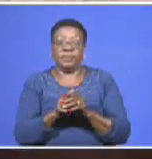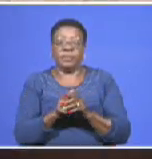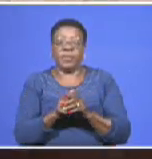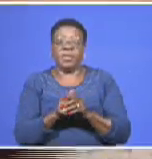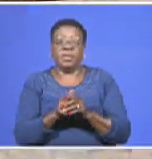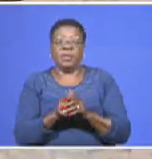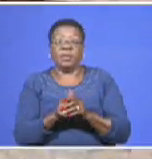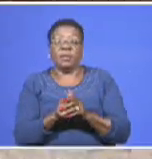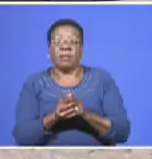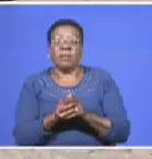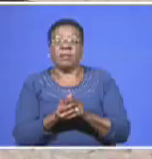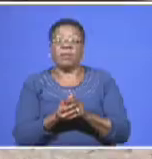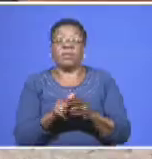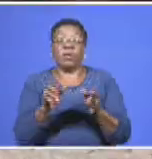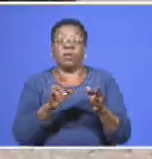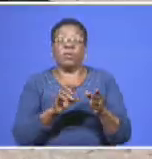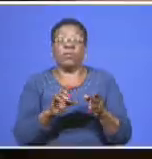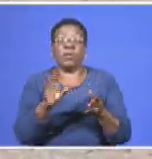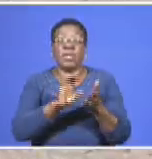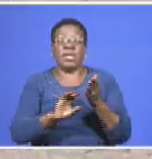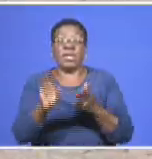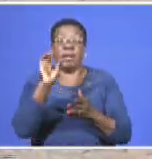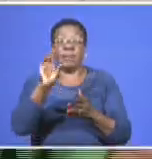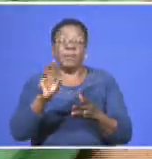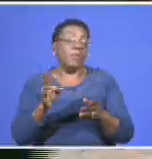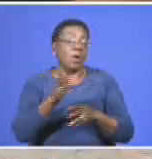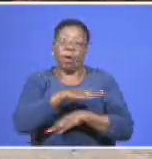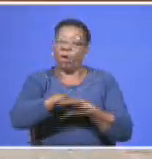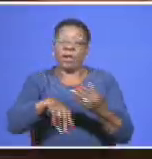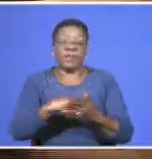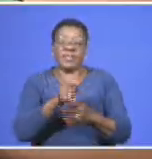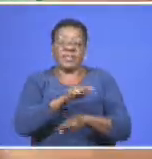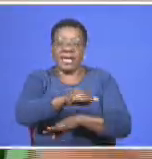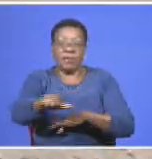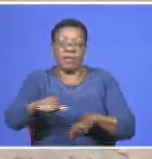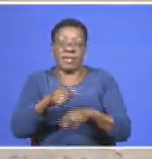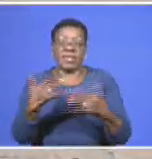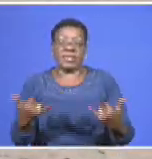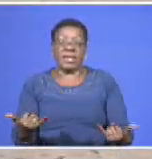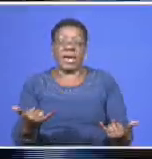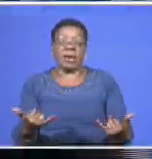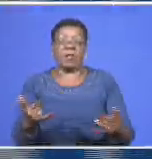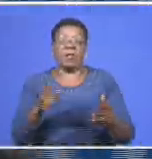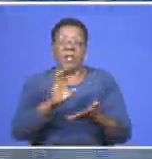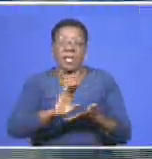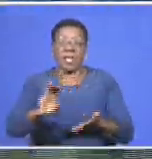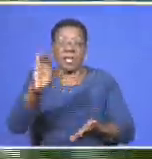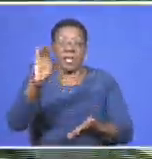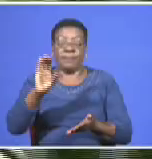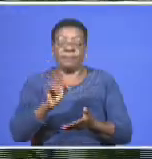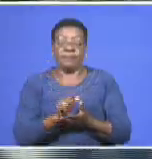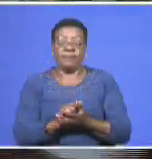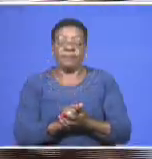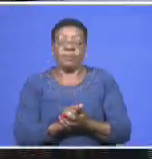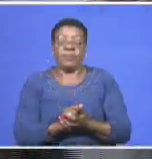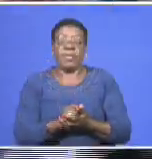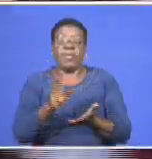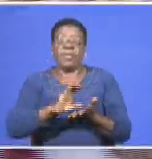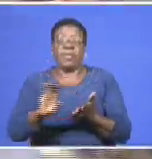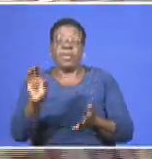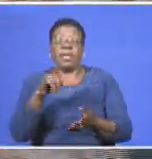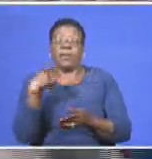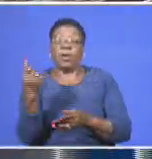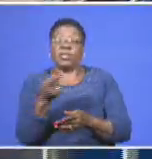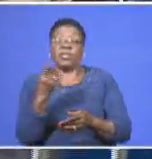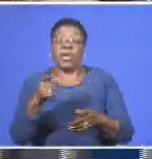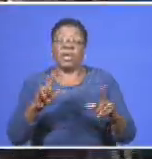is coming, we are cleaning. So when they reach here, this whole area already completed. We're just cleaning, that's basically the sidelines. The cleanup team also had